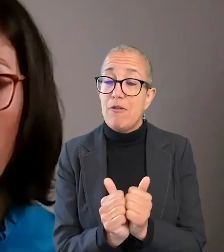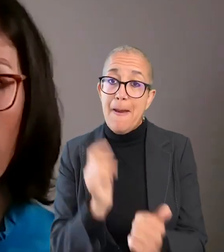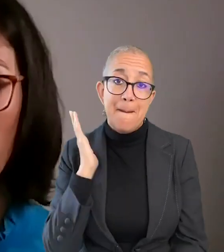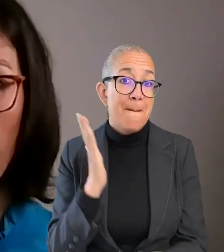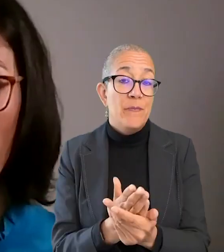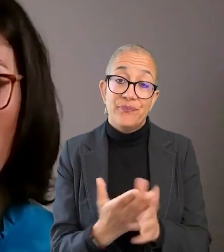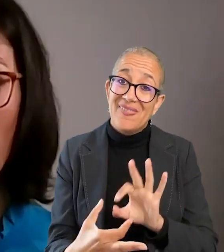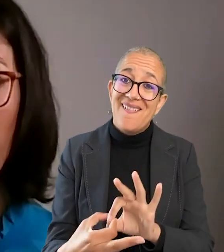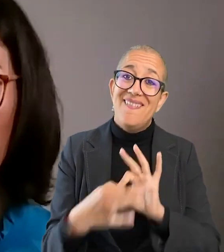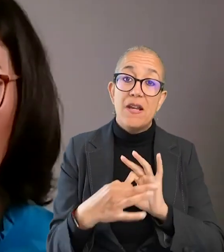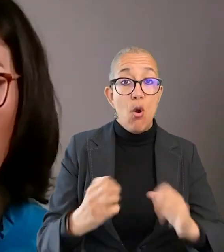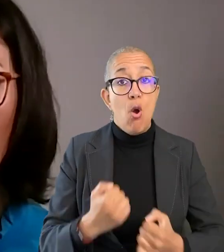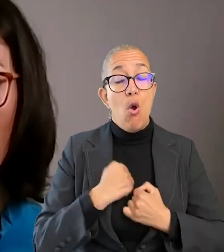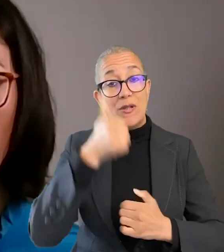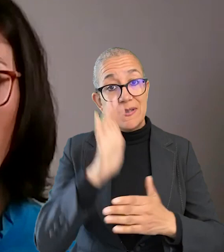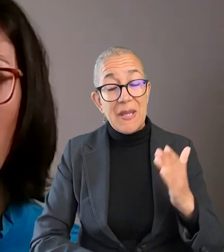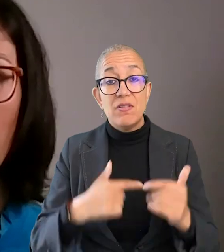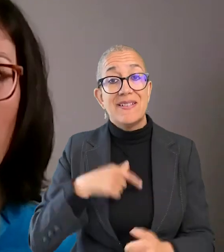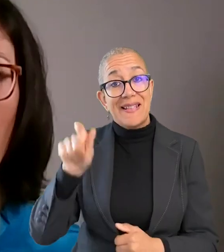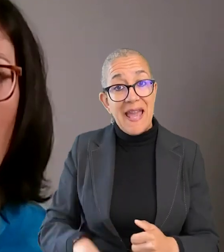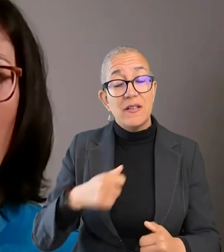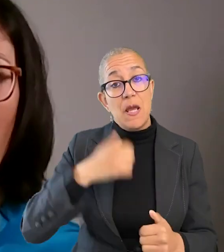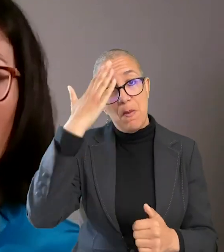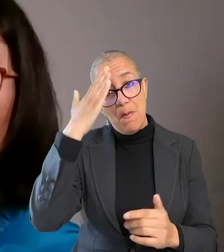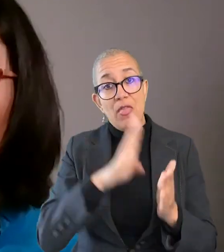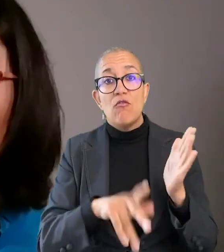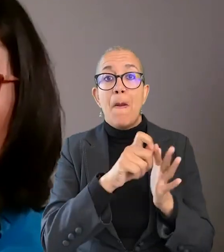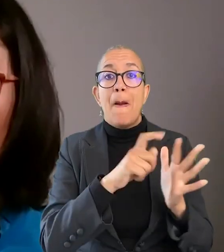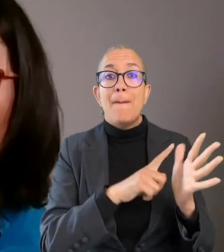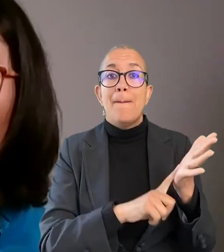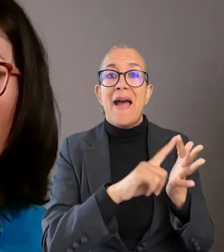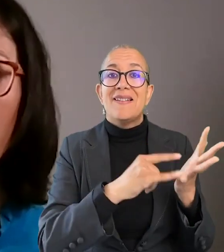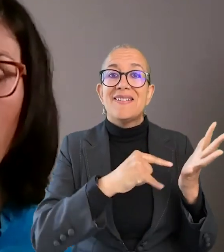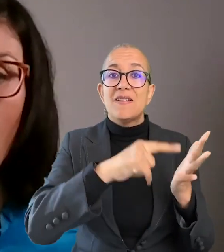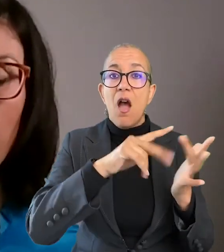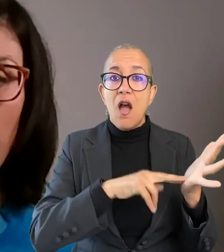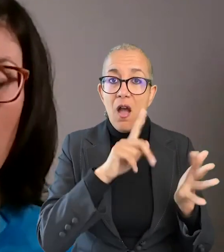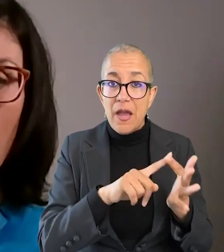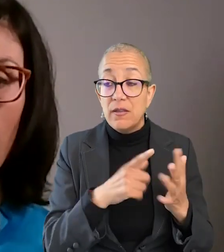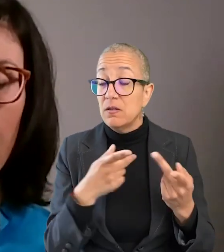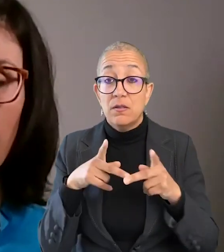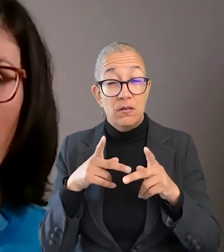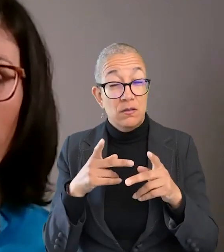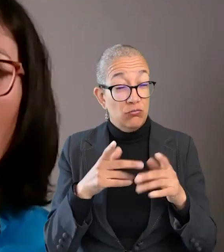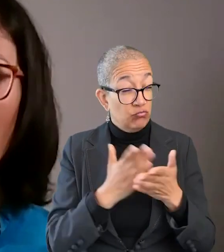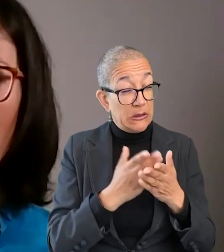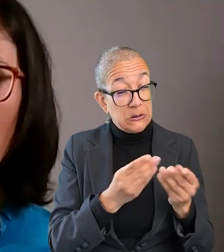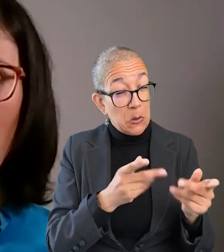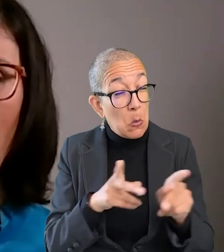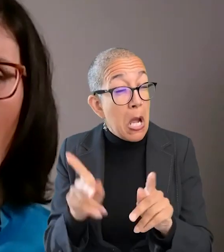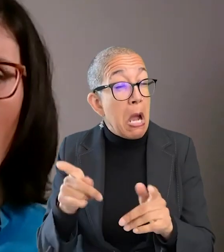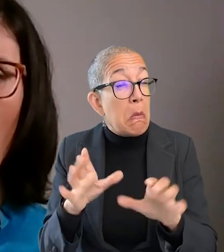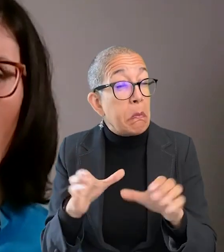chimes with my own experience as a candidate. My mother's of Palestinian heritage. I have to say some of the way that the party really has that